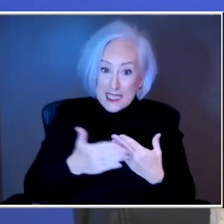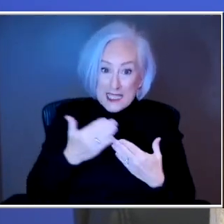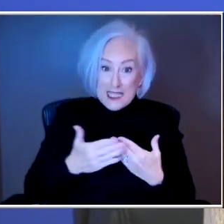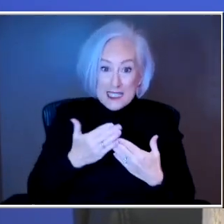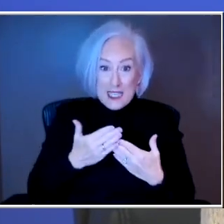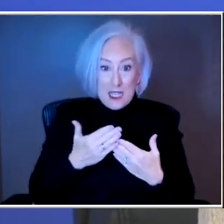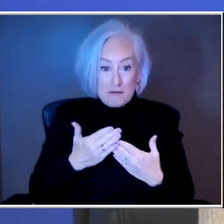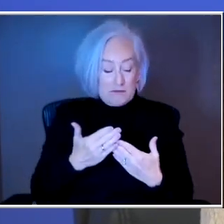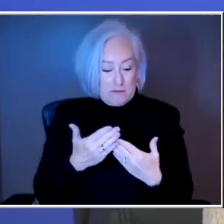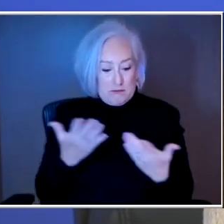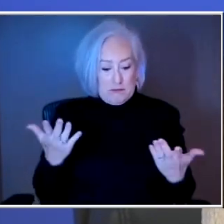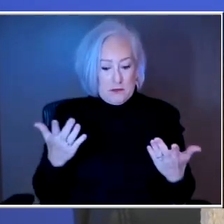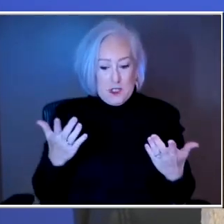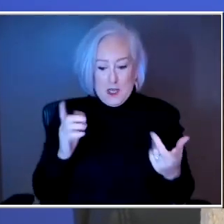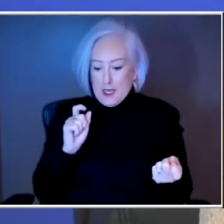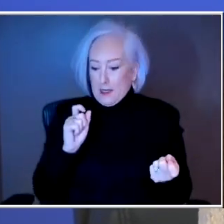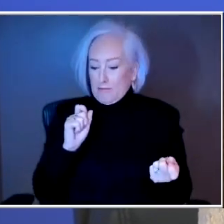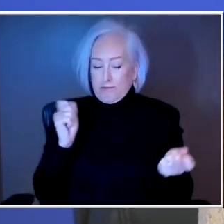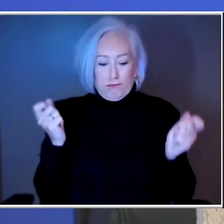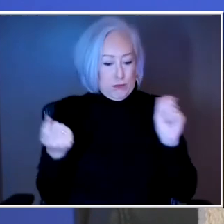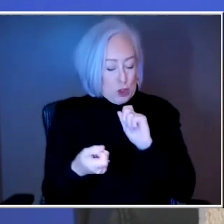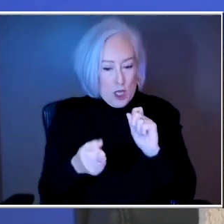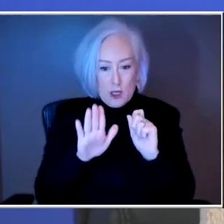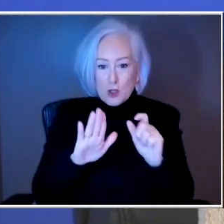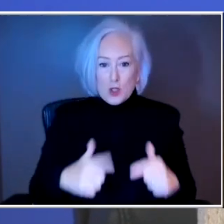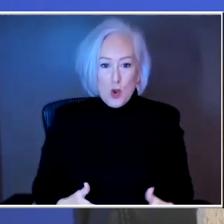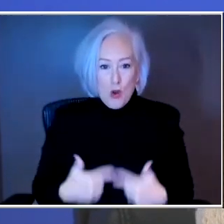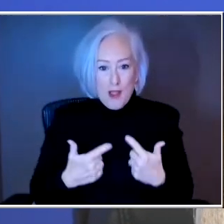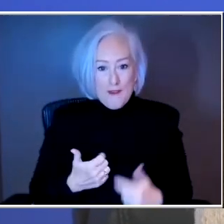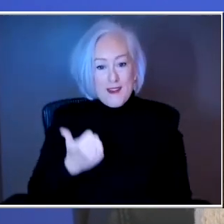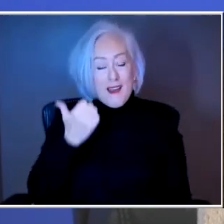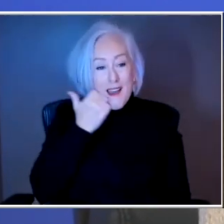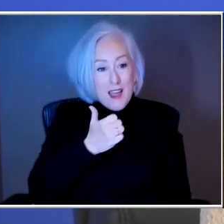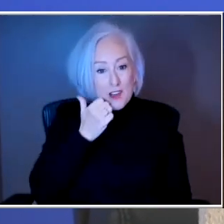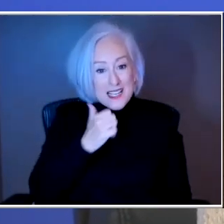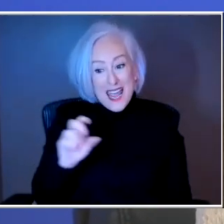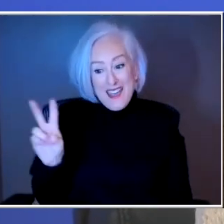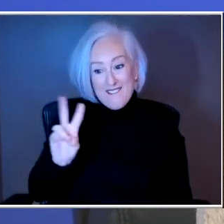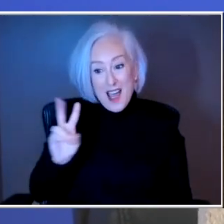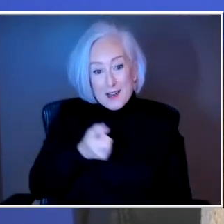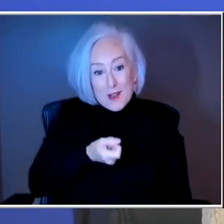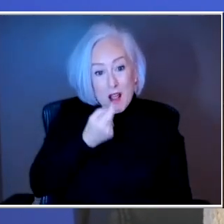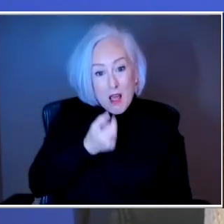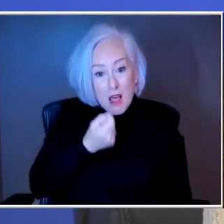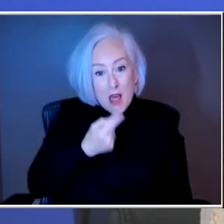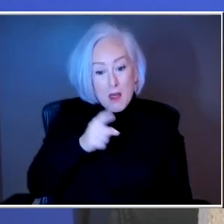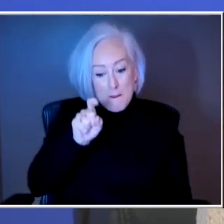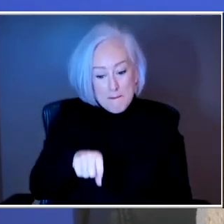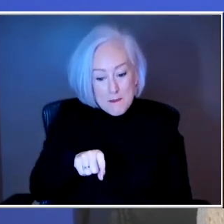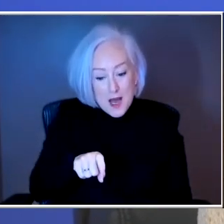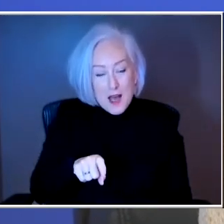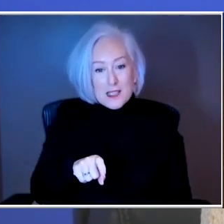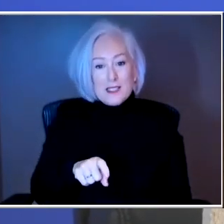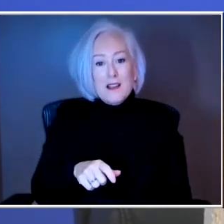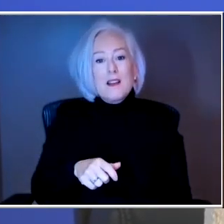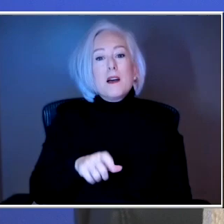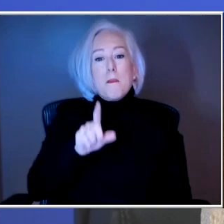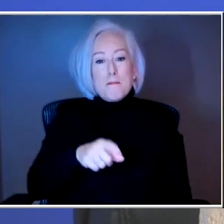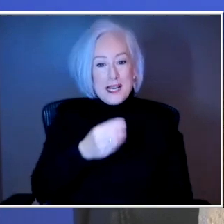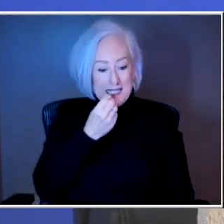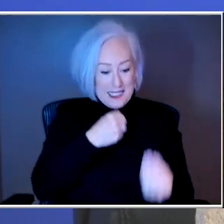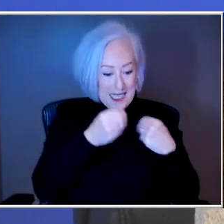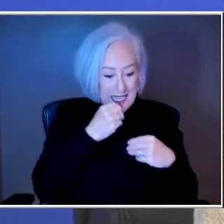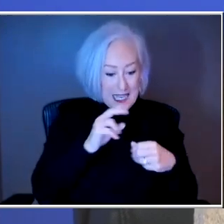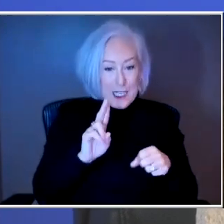Like every day you have to take those vitamins. Every day you have to do everything that they said and still eat and use your tool